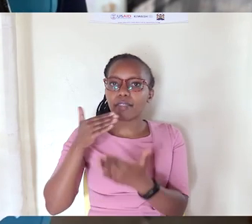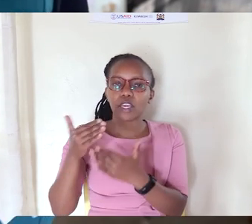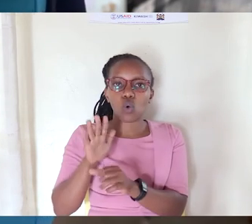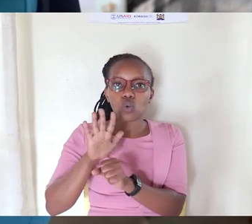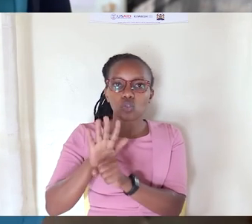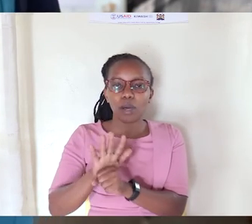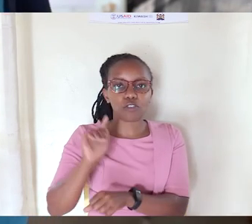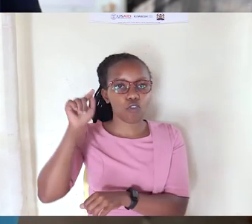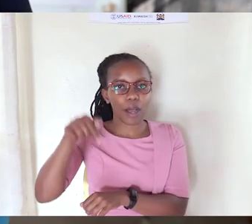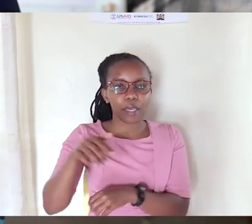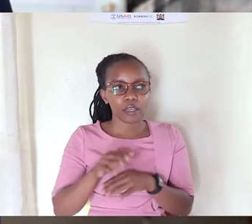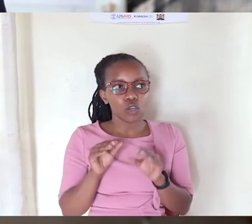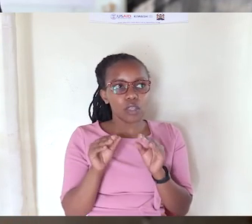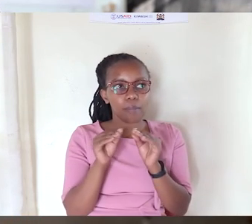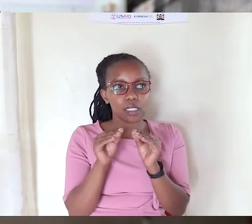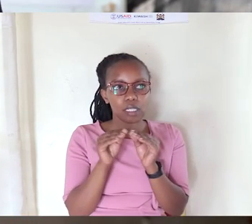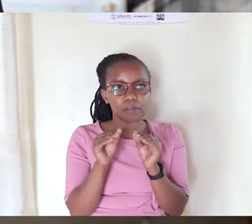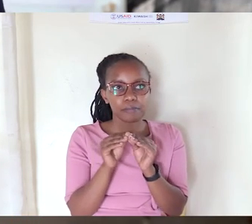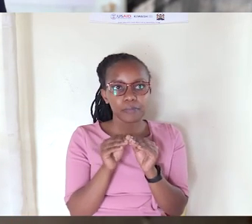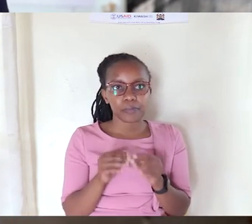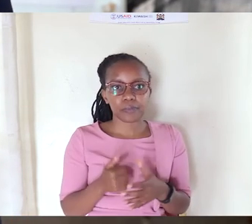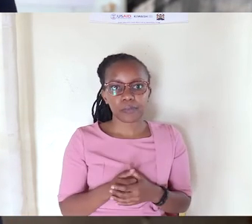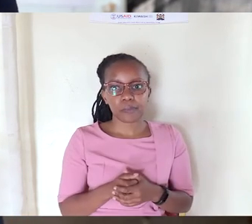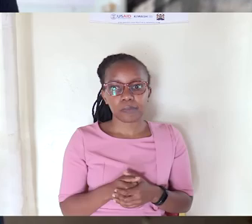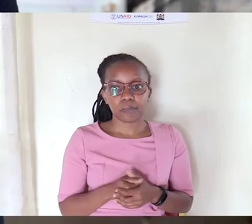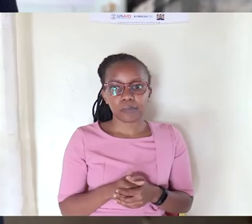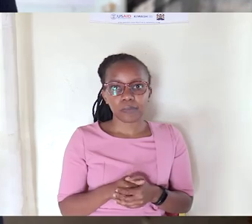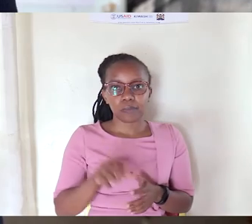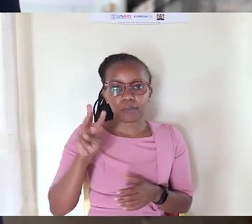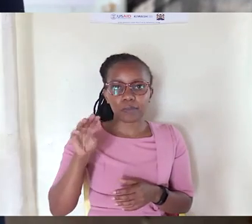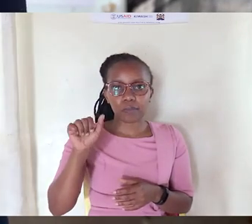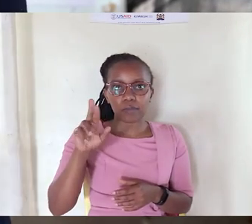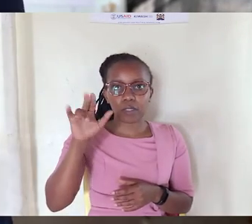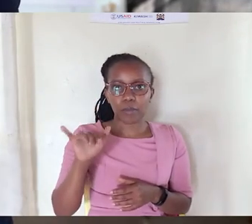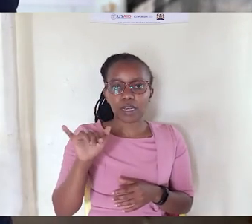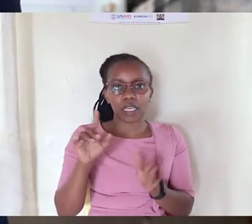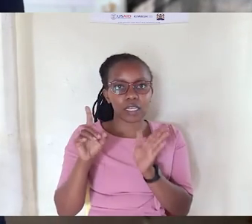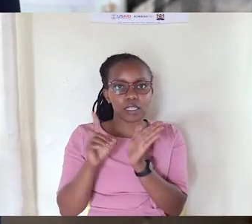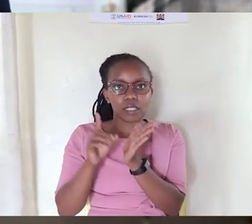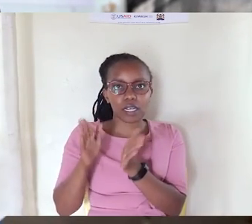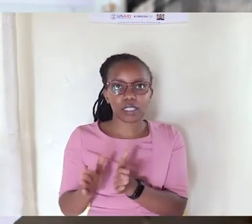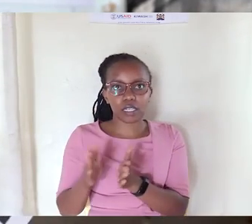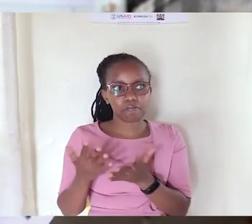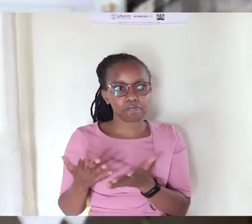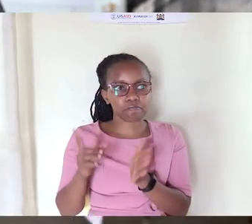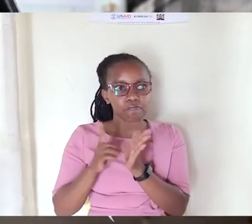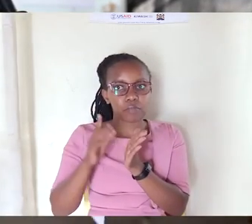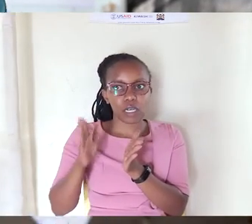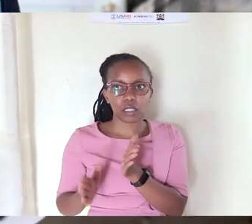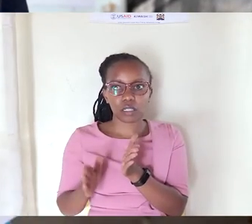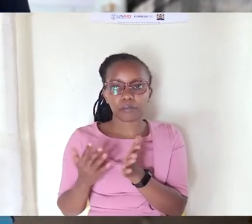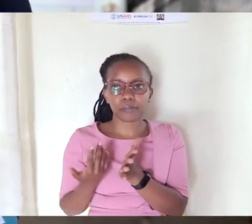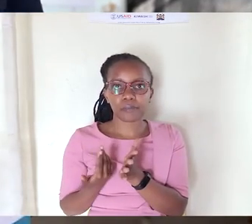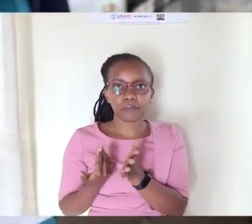coming to the meeting. Mary Kinari, Daktari, where are you